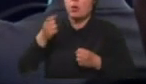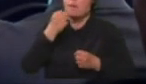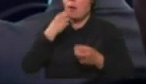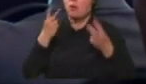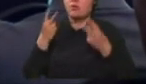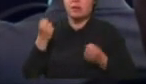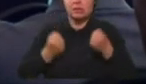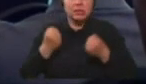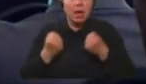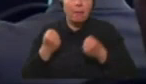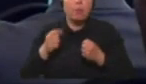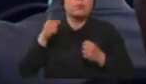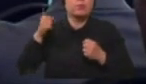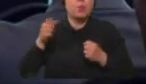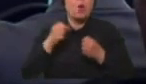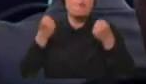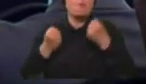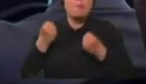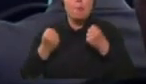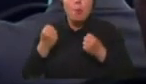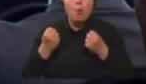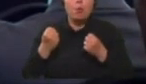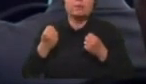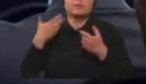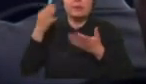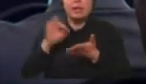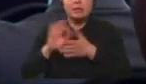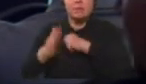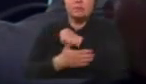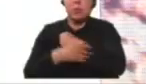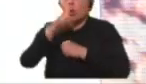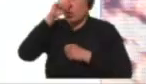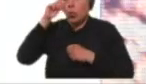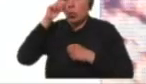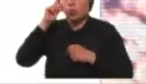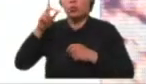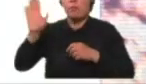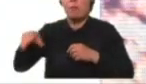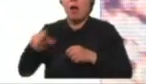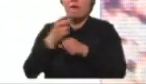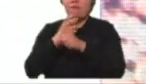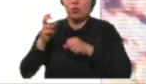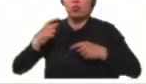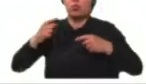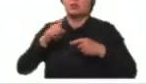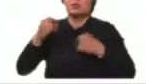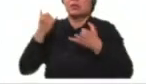actually aren't yet excluded from public transit. They even have a difficult time, even if public transit is available to them. Next slide,